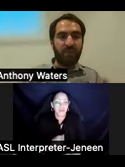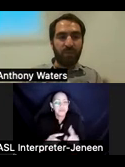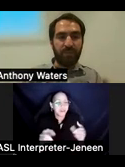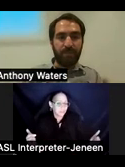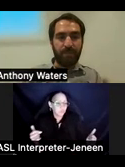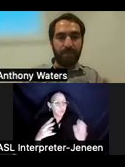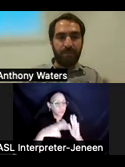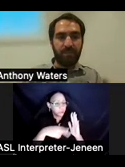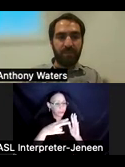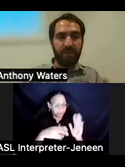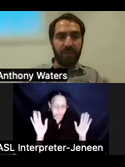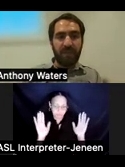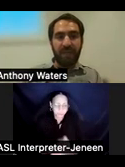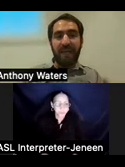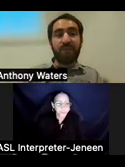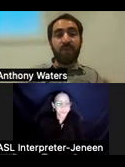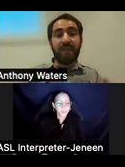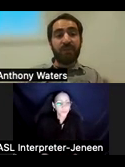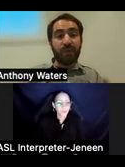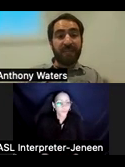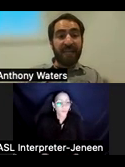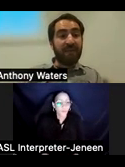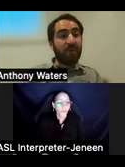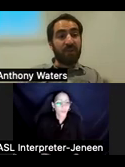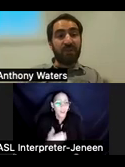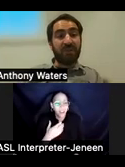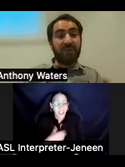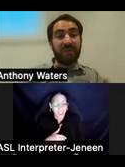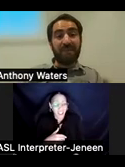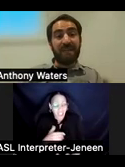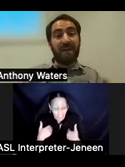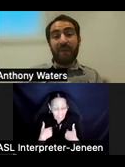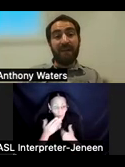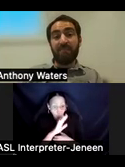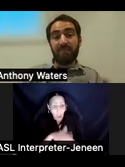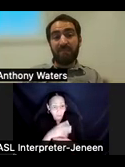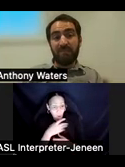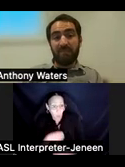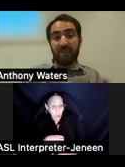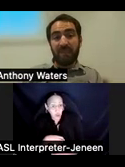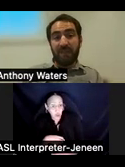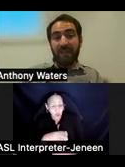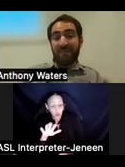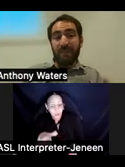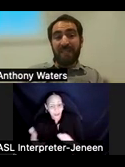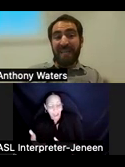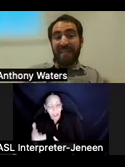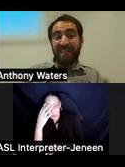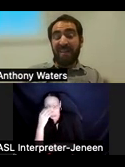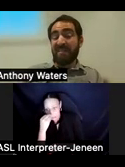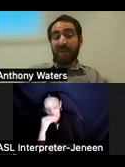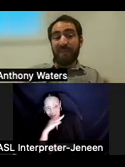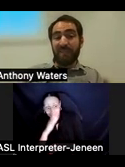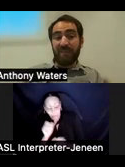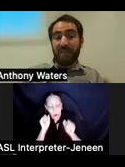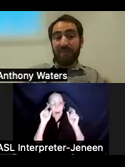read through them. Have you wished you were dead or wished you could go to sleep and not wake up? Have you actually had any